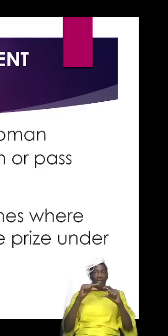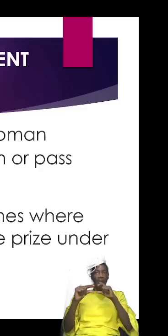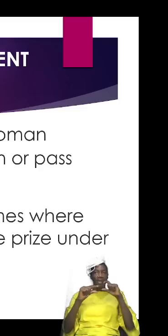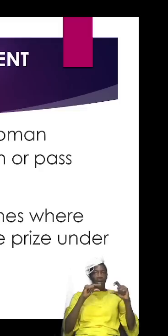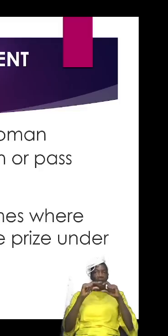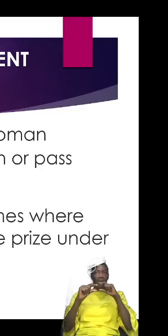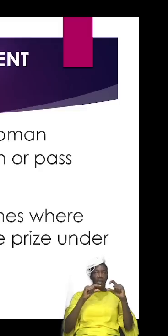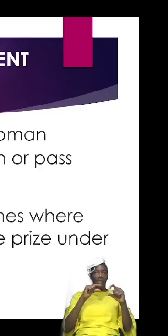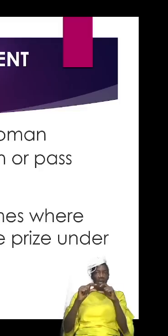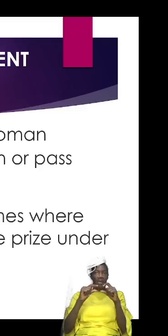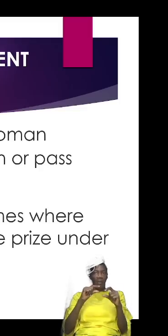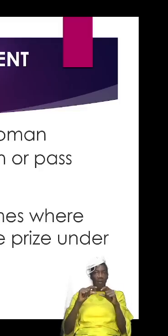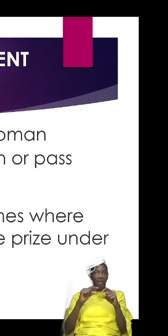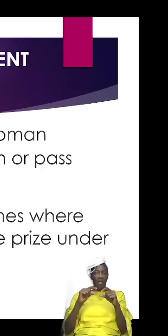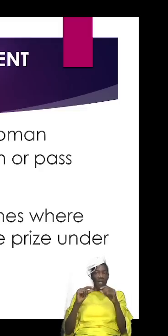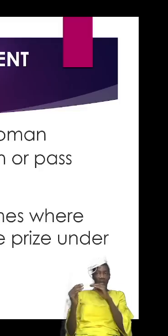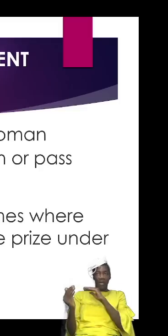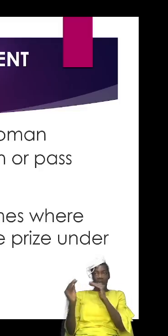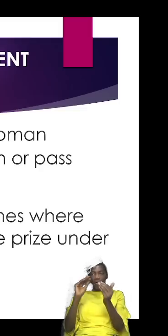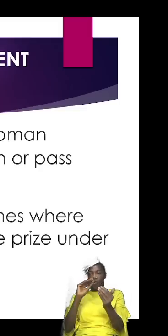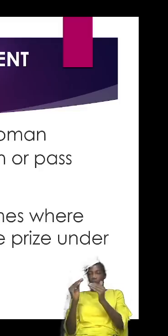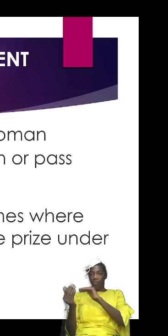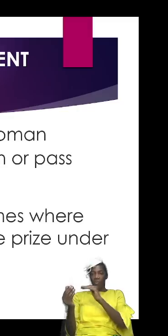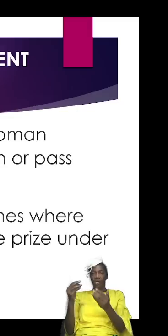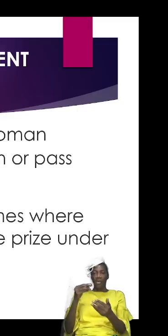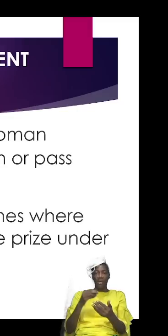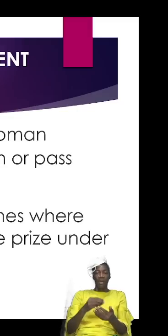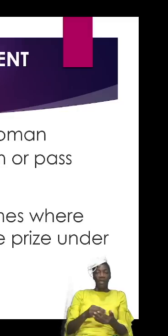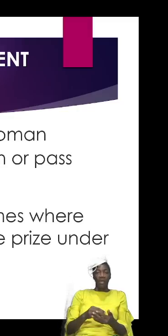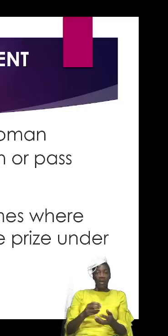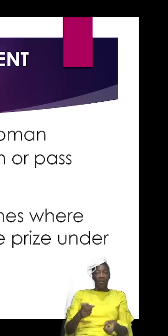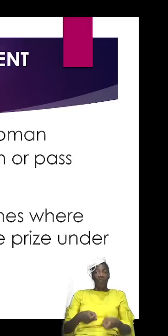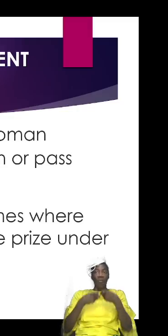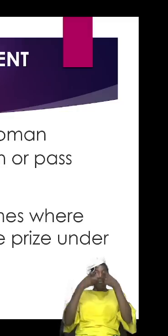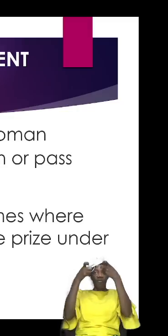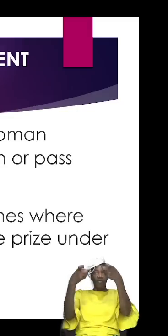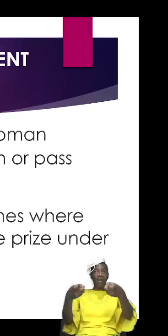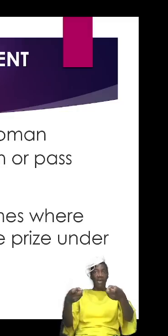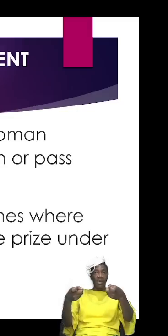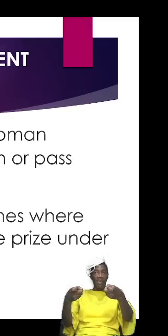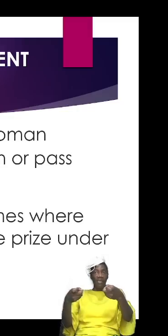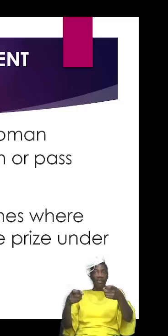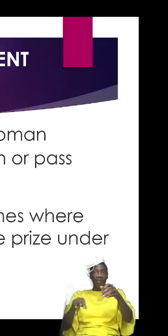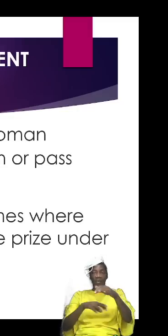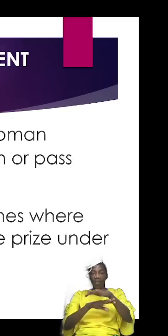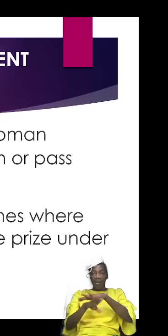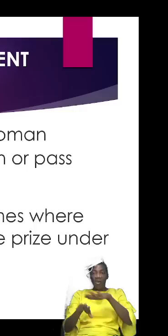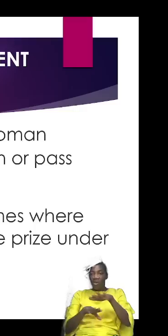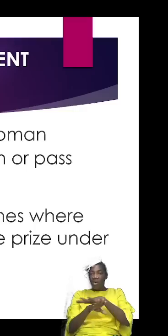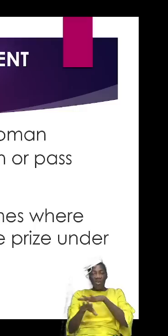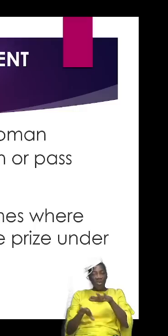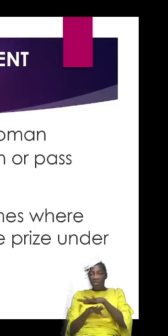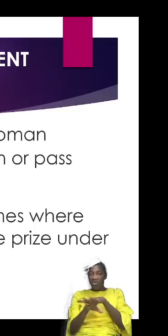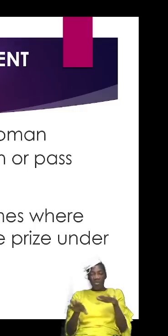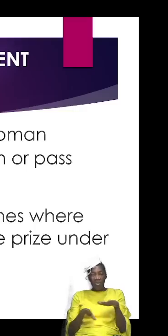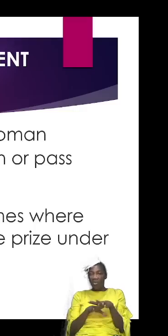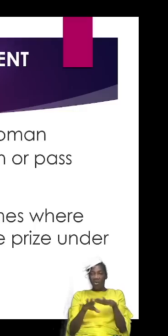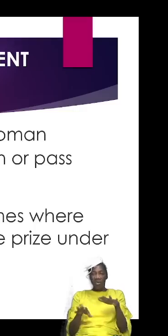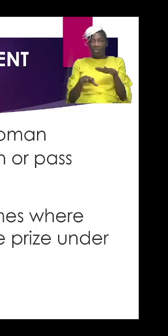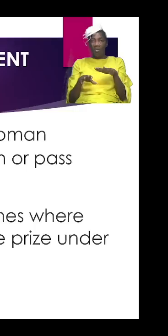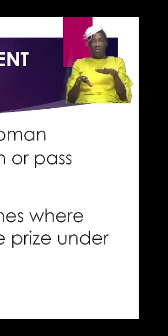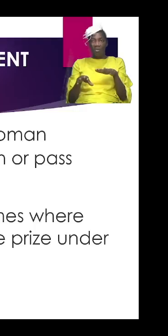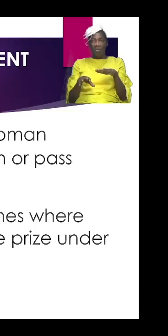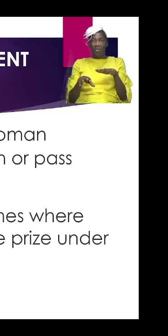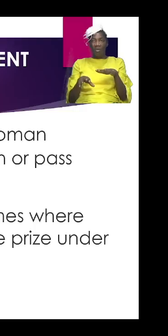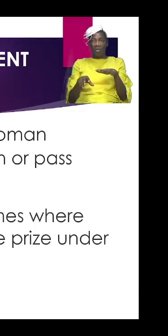prizes that were going to be given in a kind of contest. Yes, and of course,